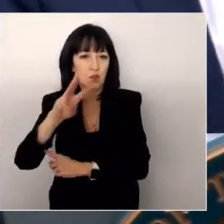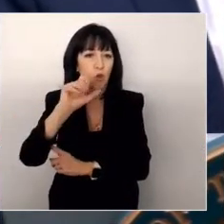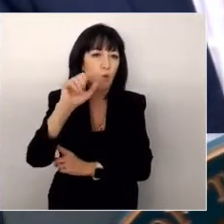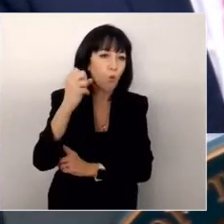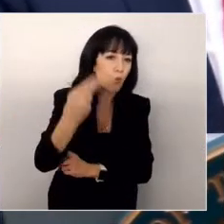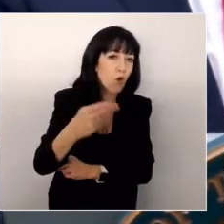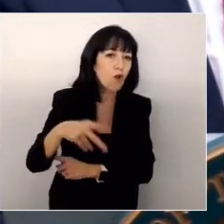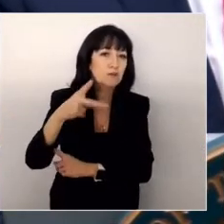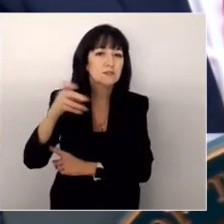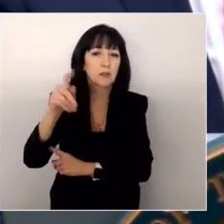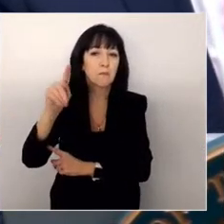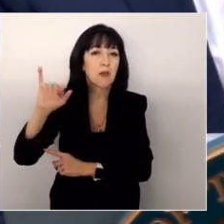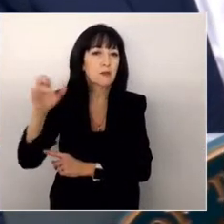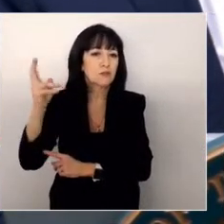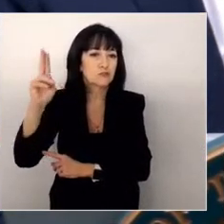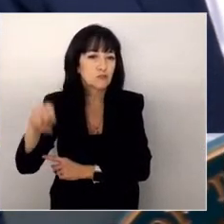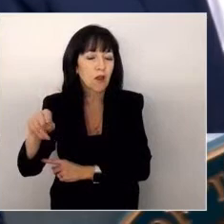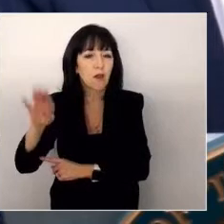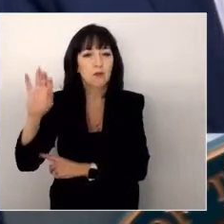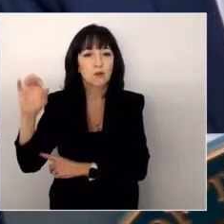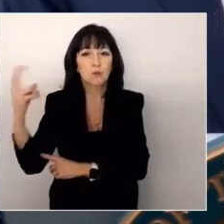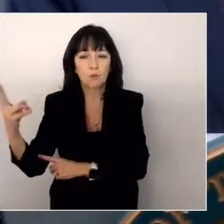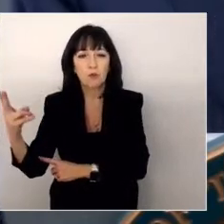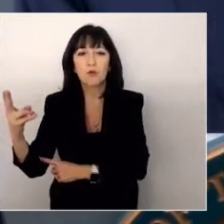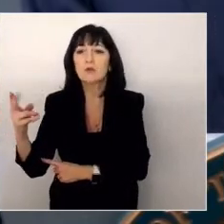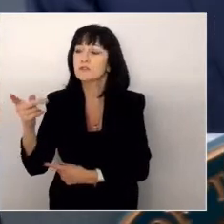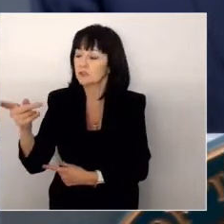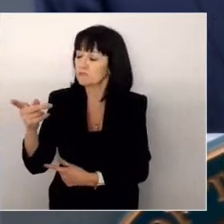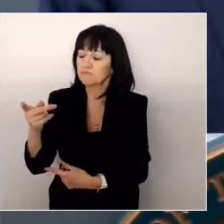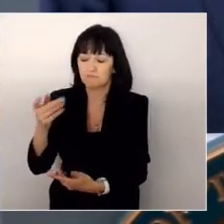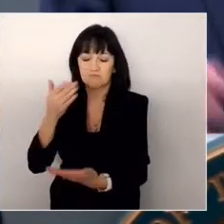and Yerrick. Please help me support your members.